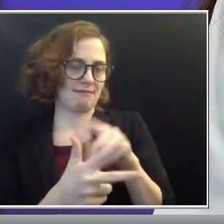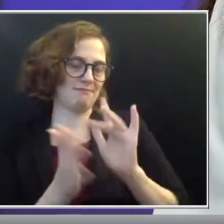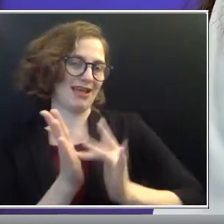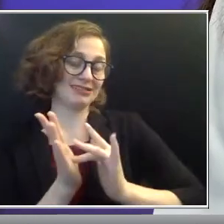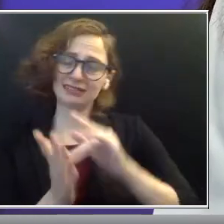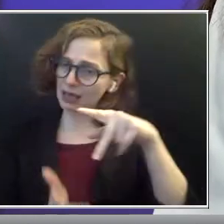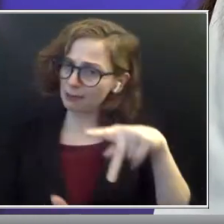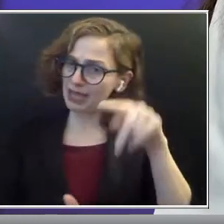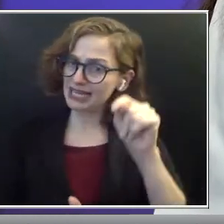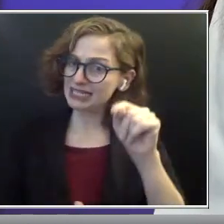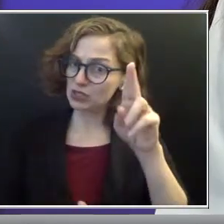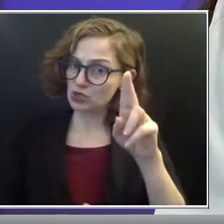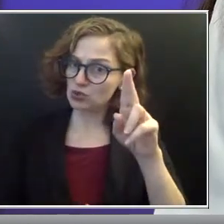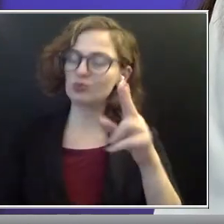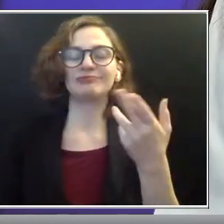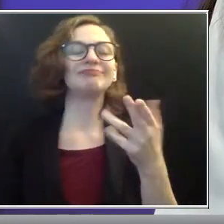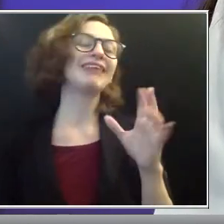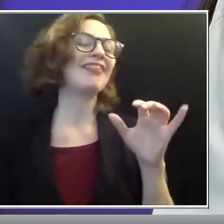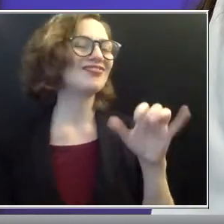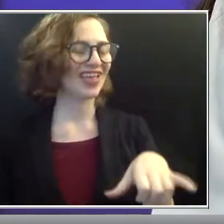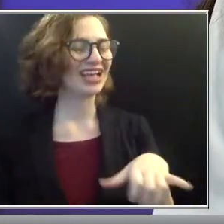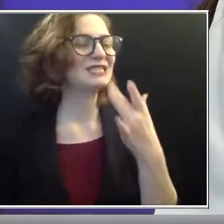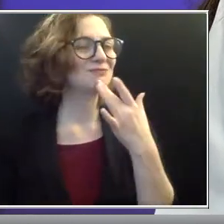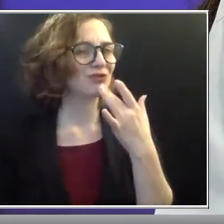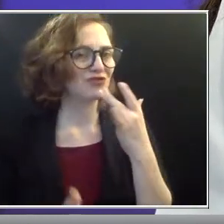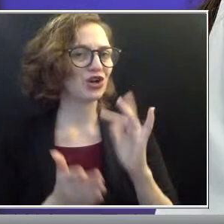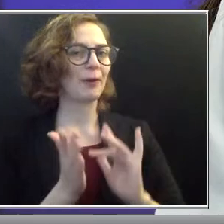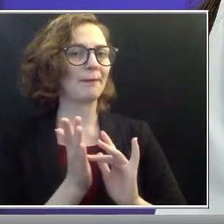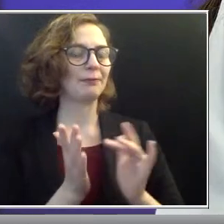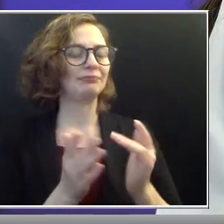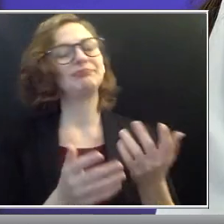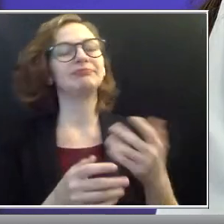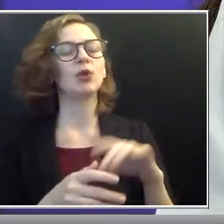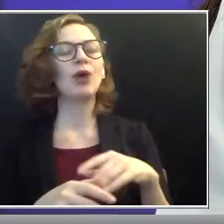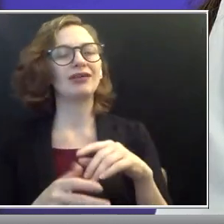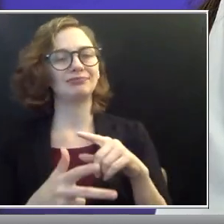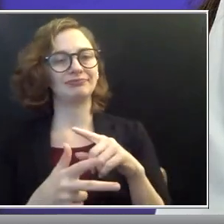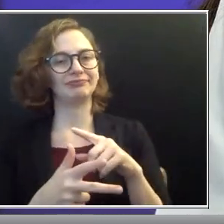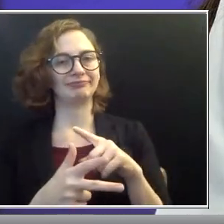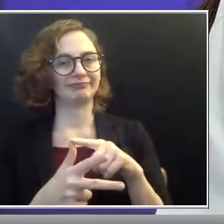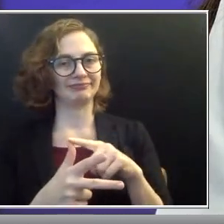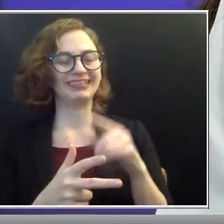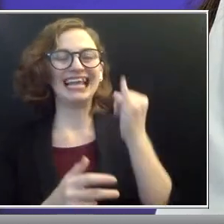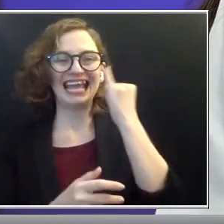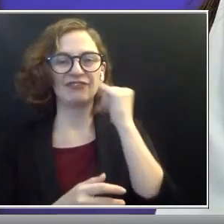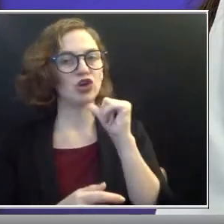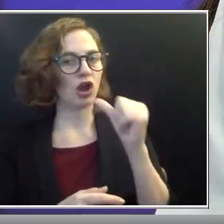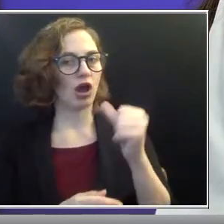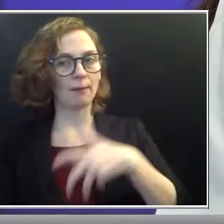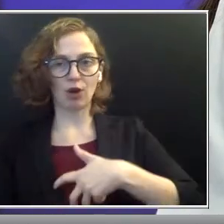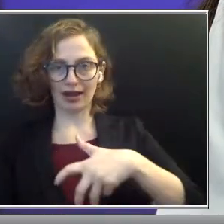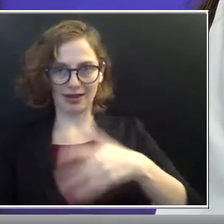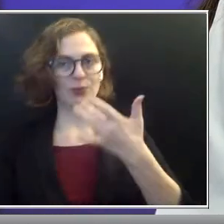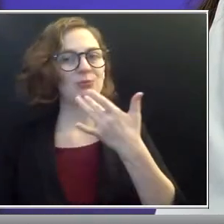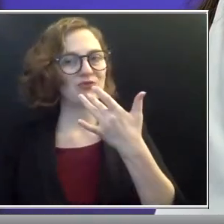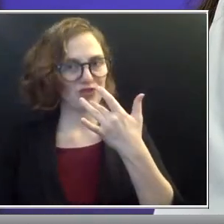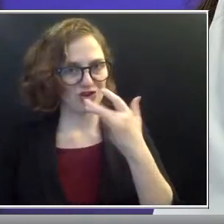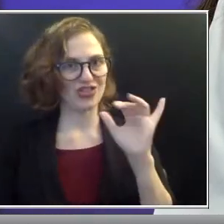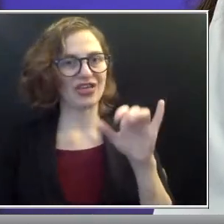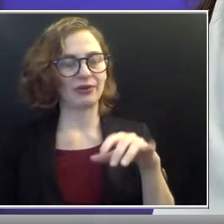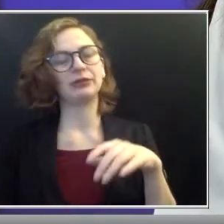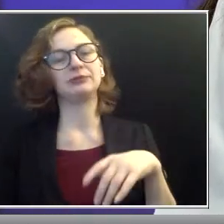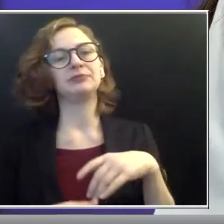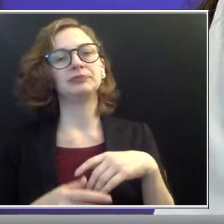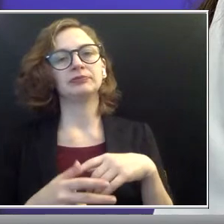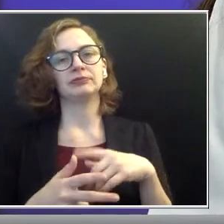preferred medication when we're not pregnant. We do use PTU in the first trimester of pregnancy, but otherwise we use methimazole for treatment